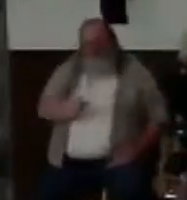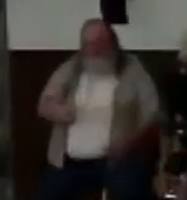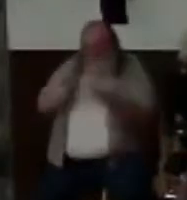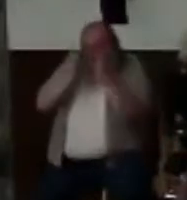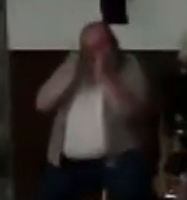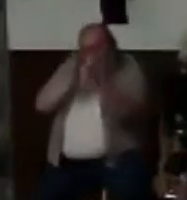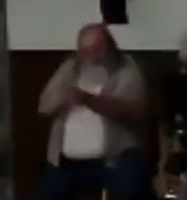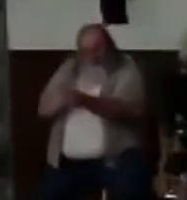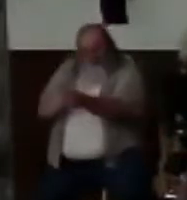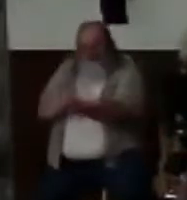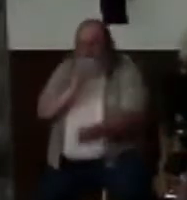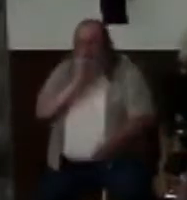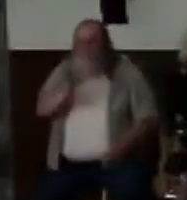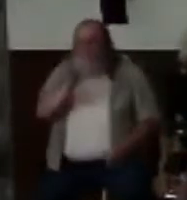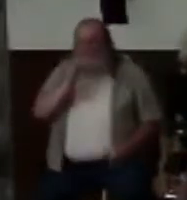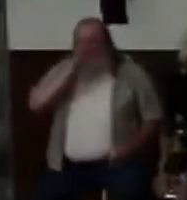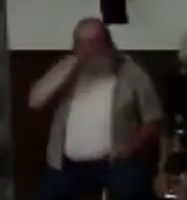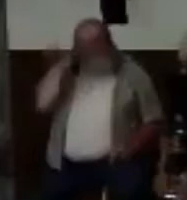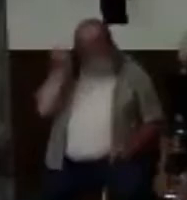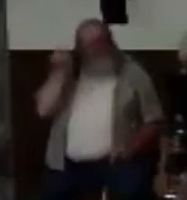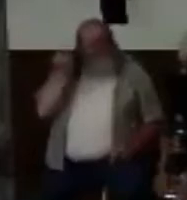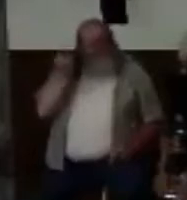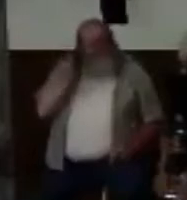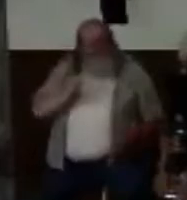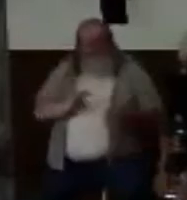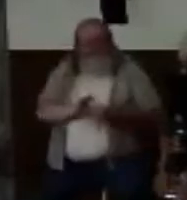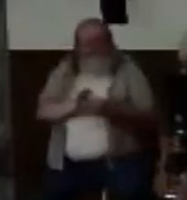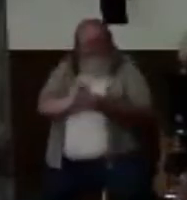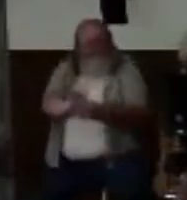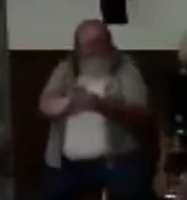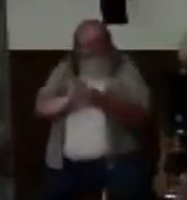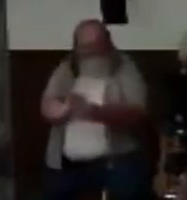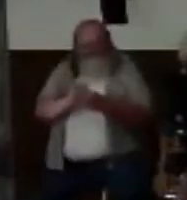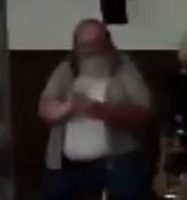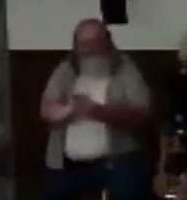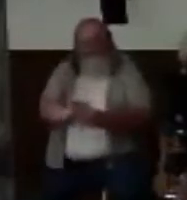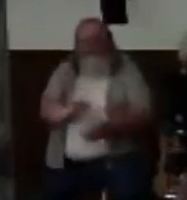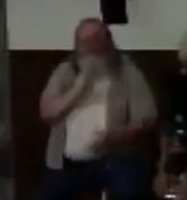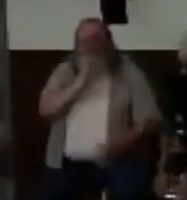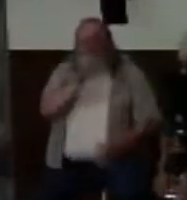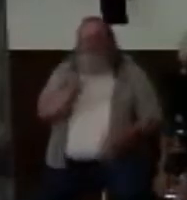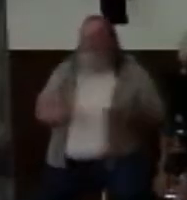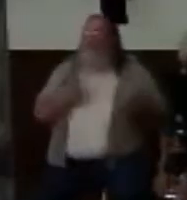be joyful, to get together and be joyful.